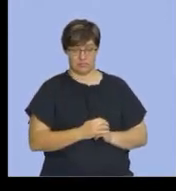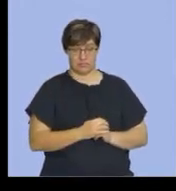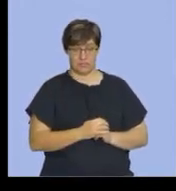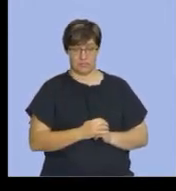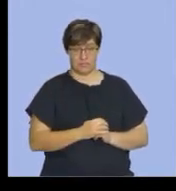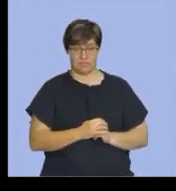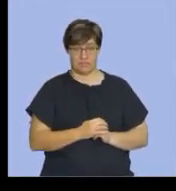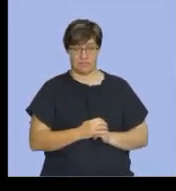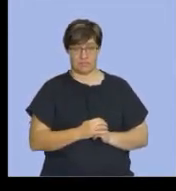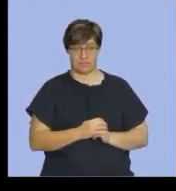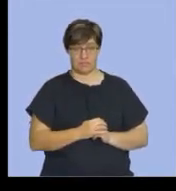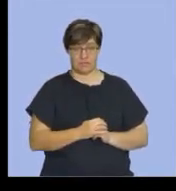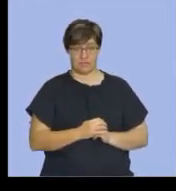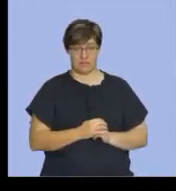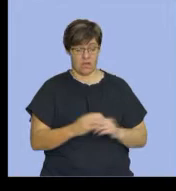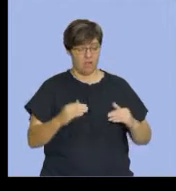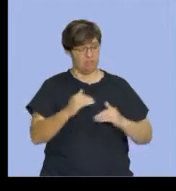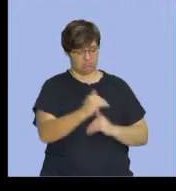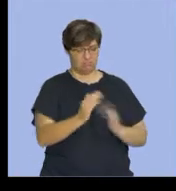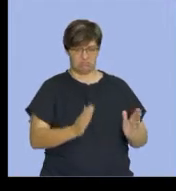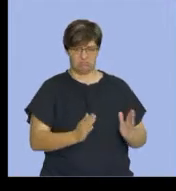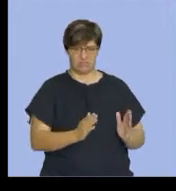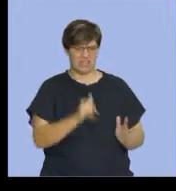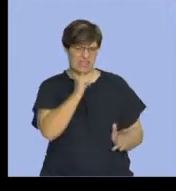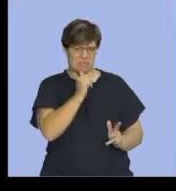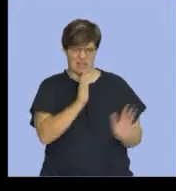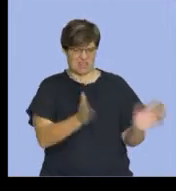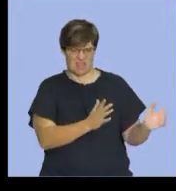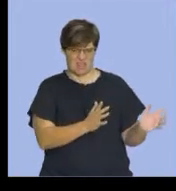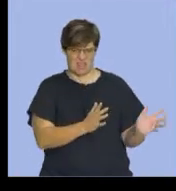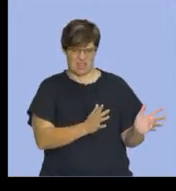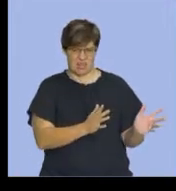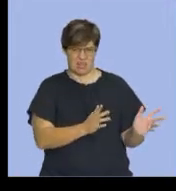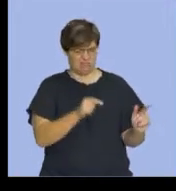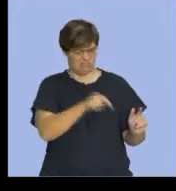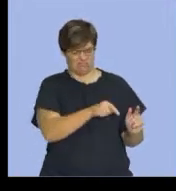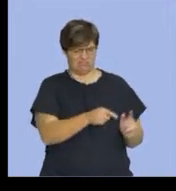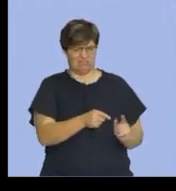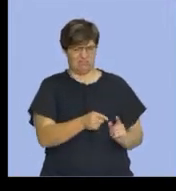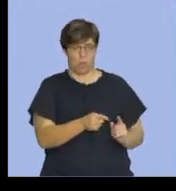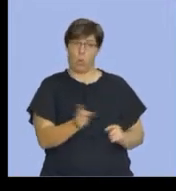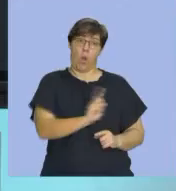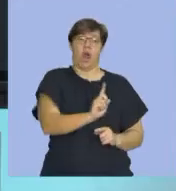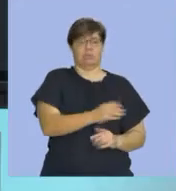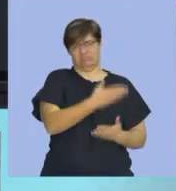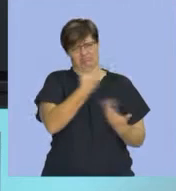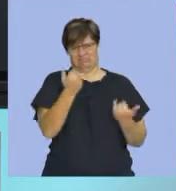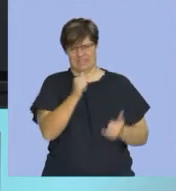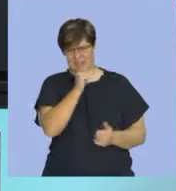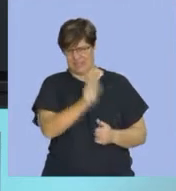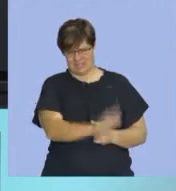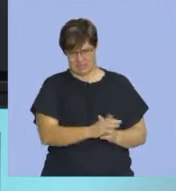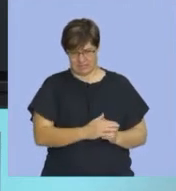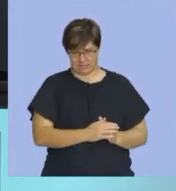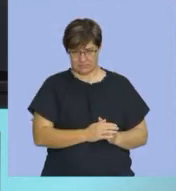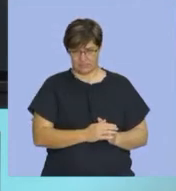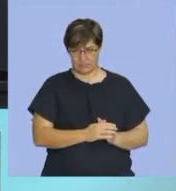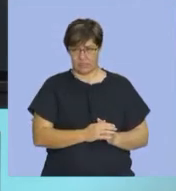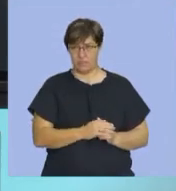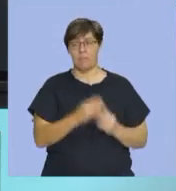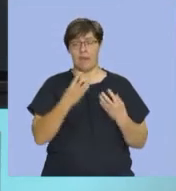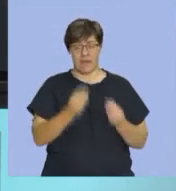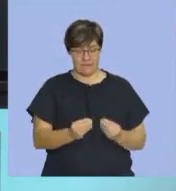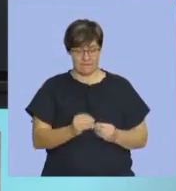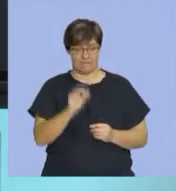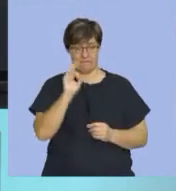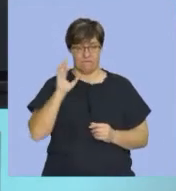angle. The object is irrelevant at this point. It doesn't matter what this is. The point is that I have